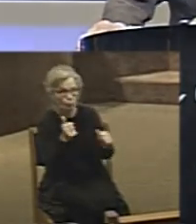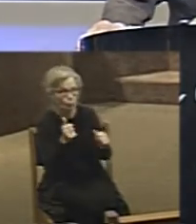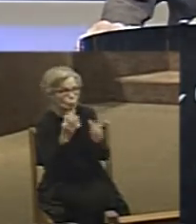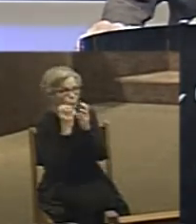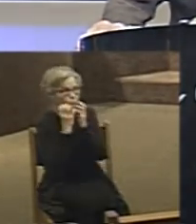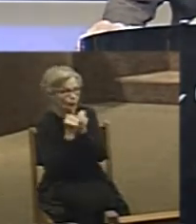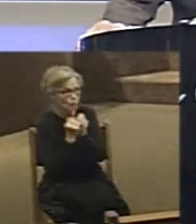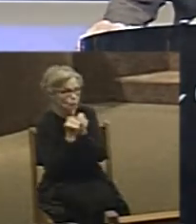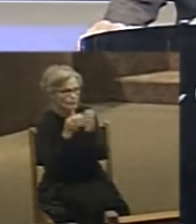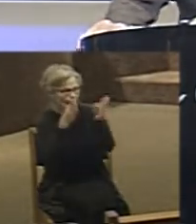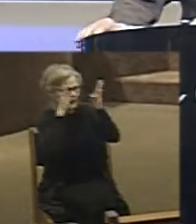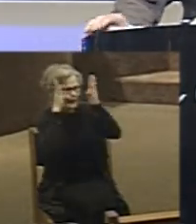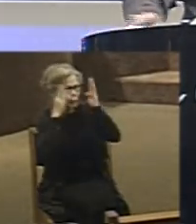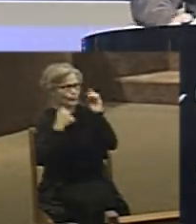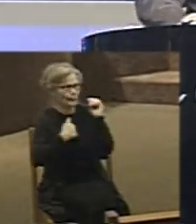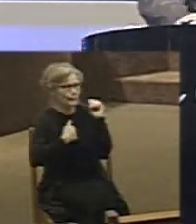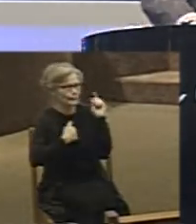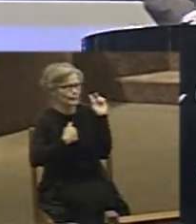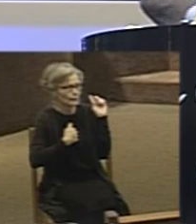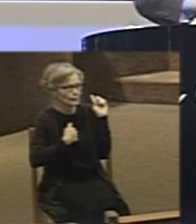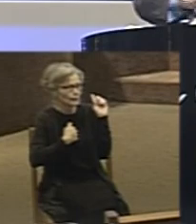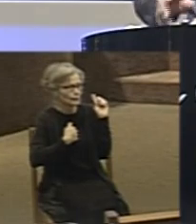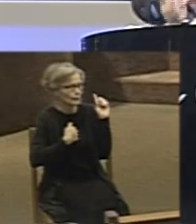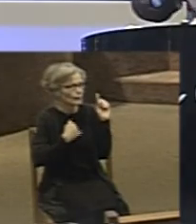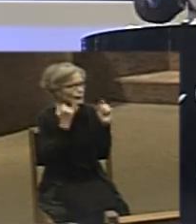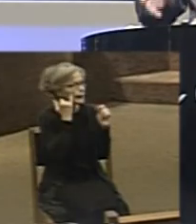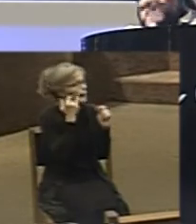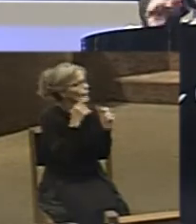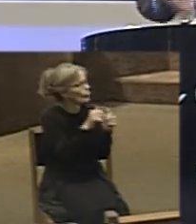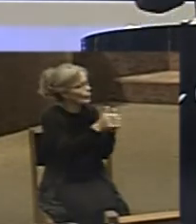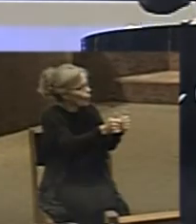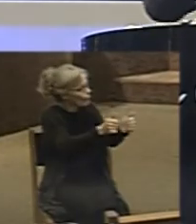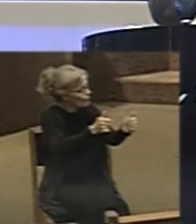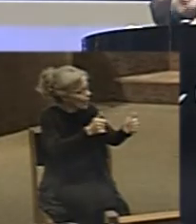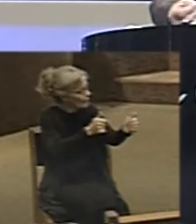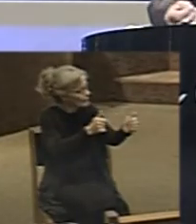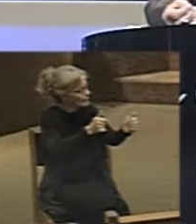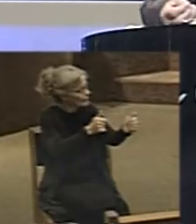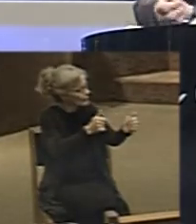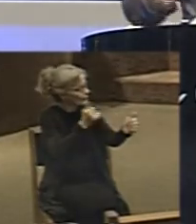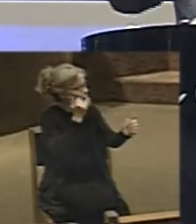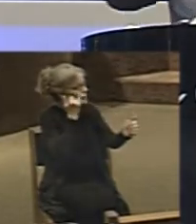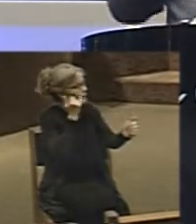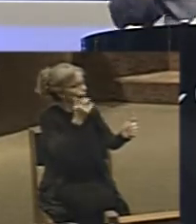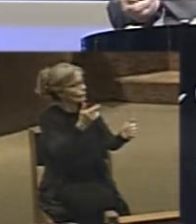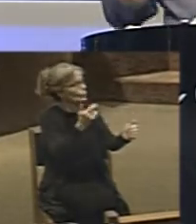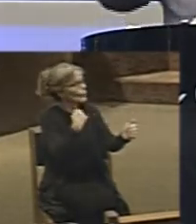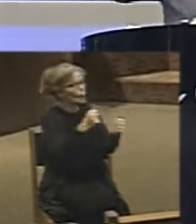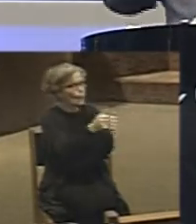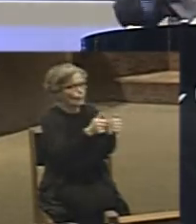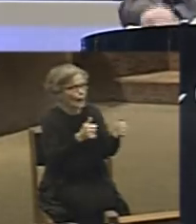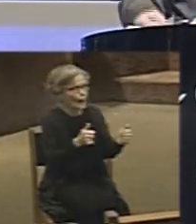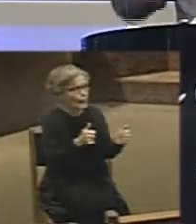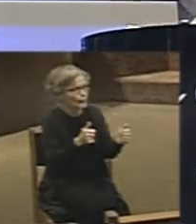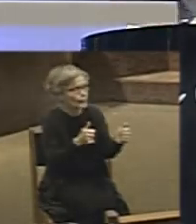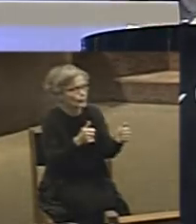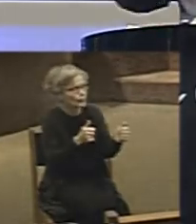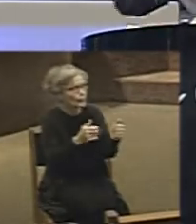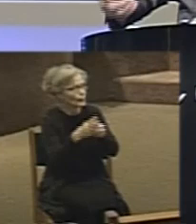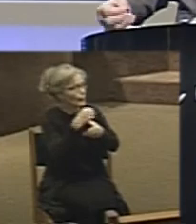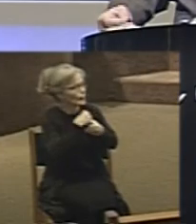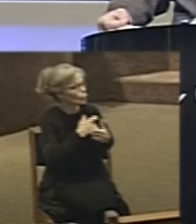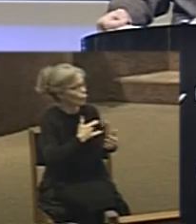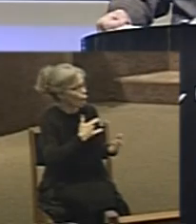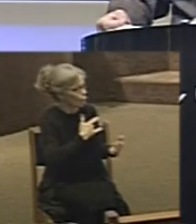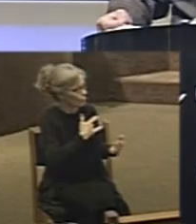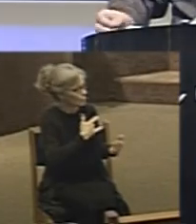Hear, Pastor, when I tell you, to lose what we hold in our hands, that's one thing. But to lose what we have in